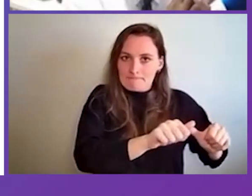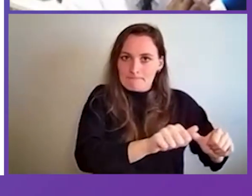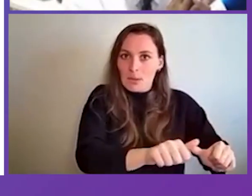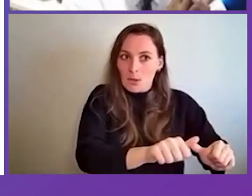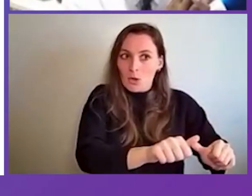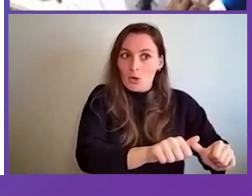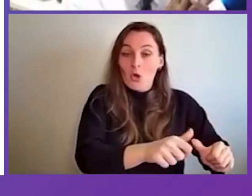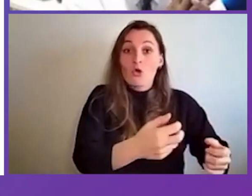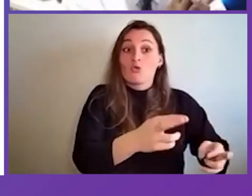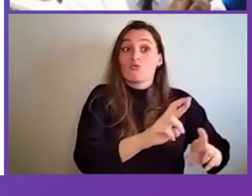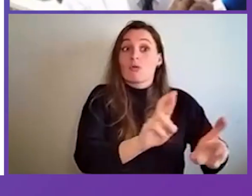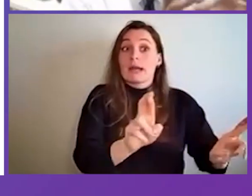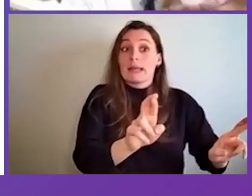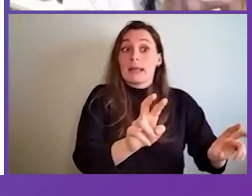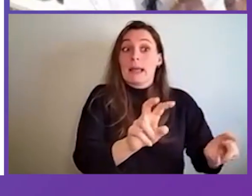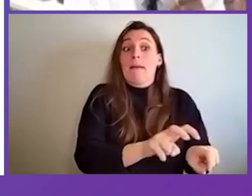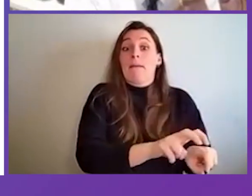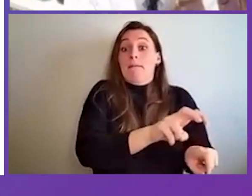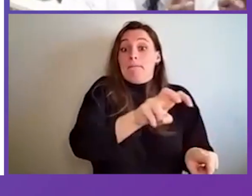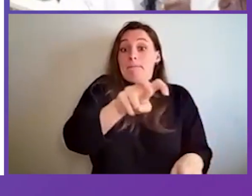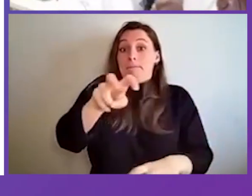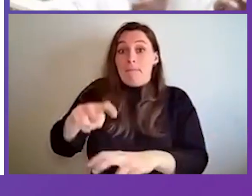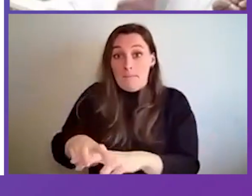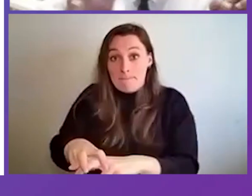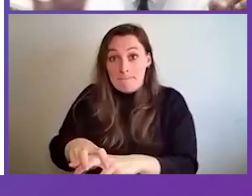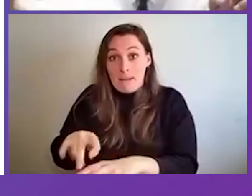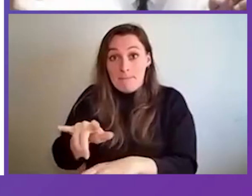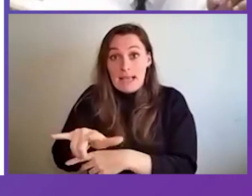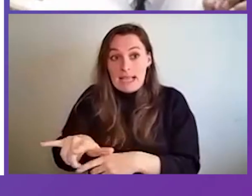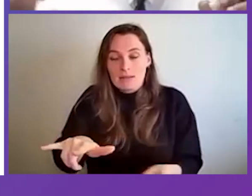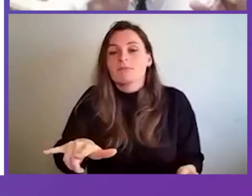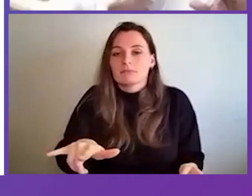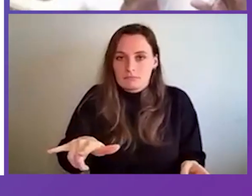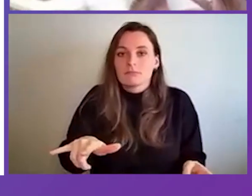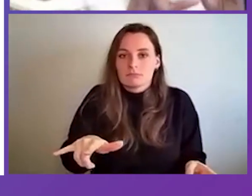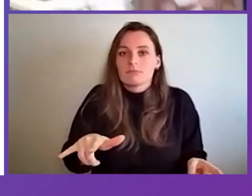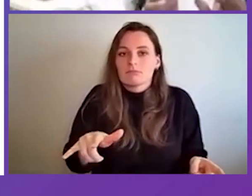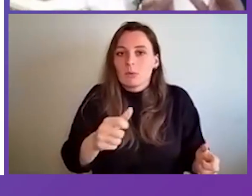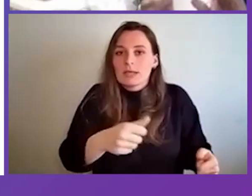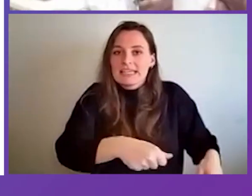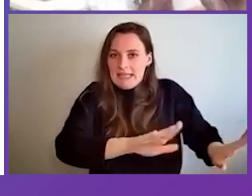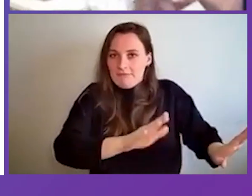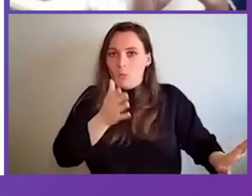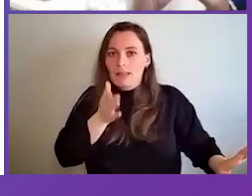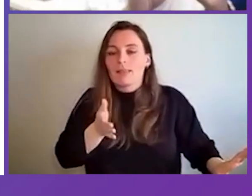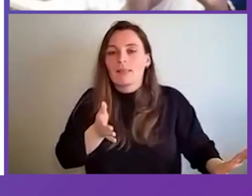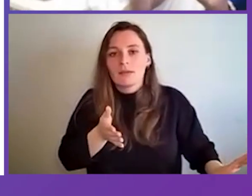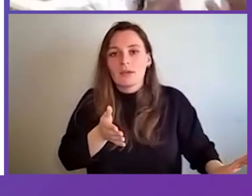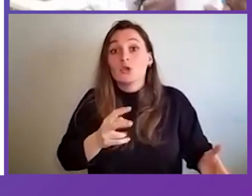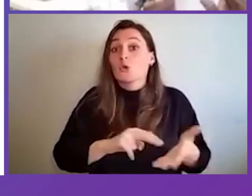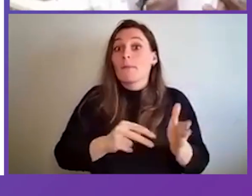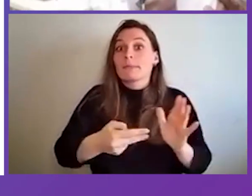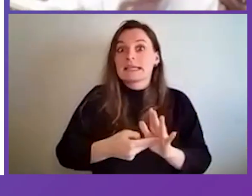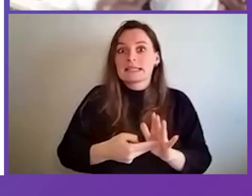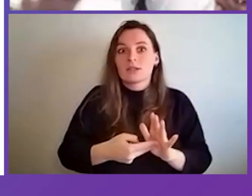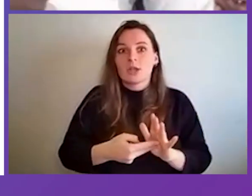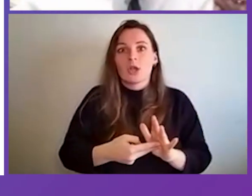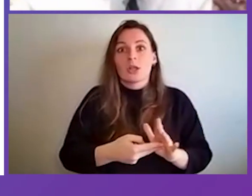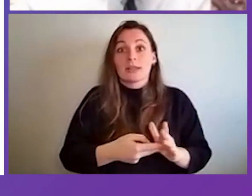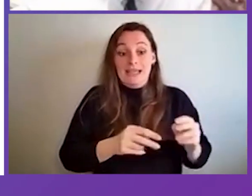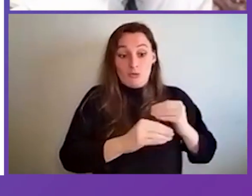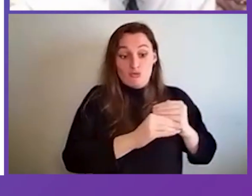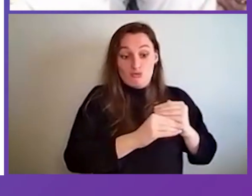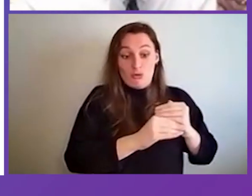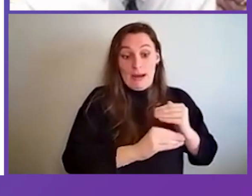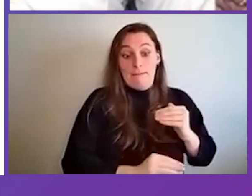It means that the wheelchair has to travel quite a distance potentially to get from the loading ramp to